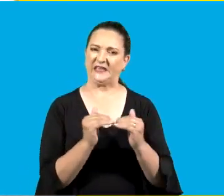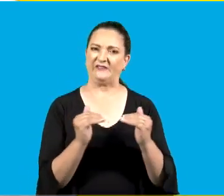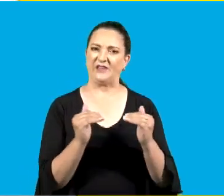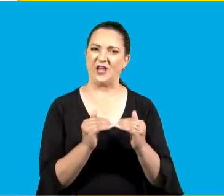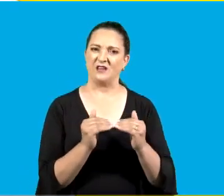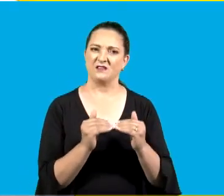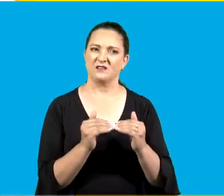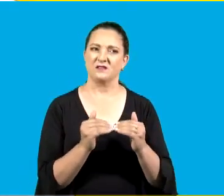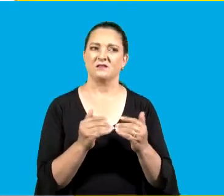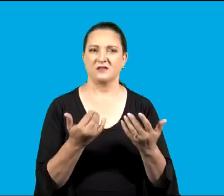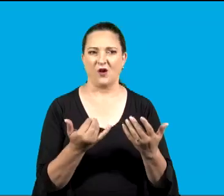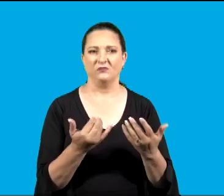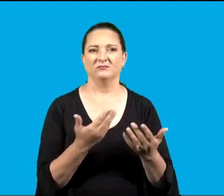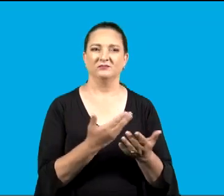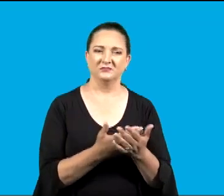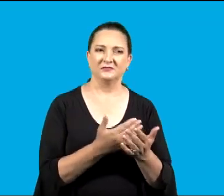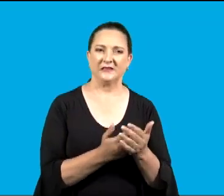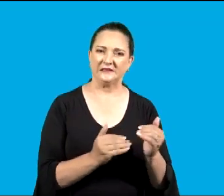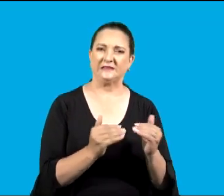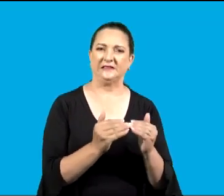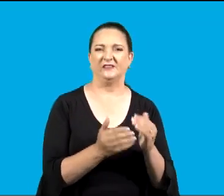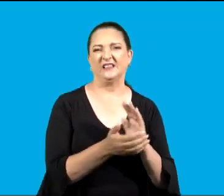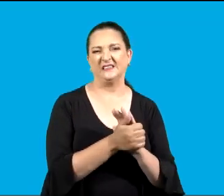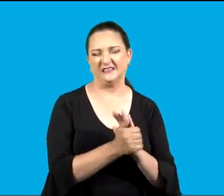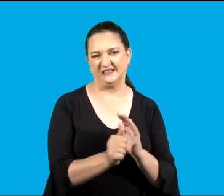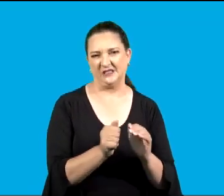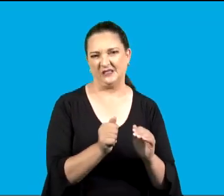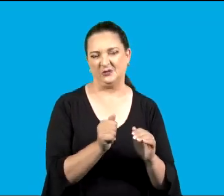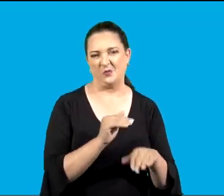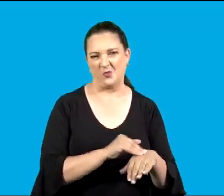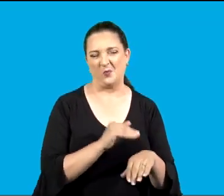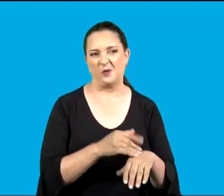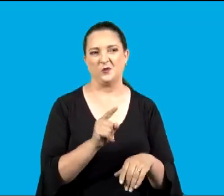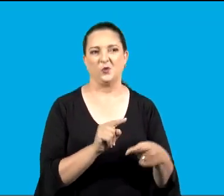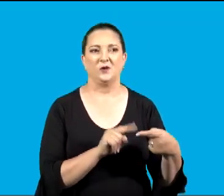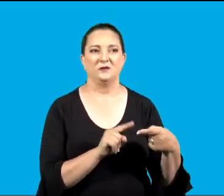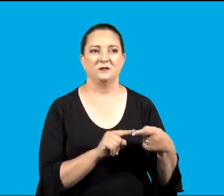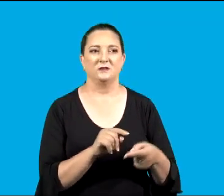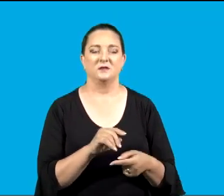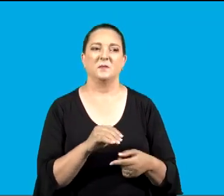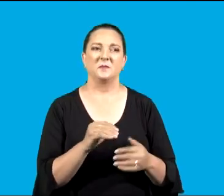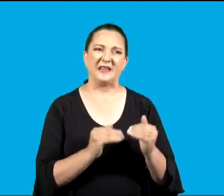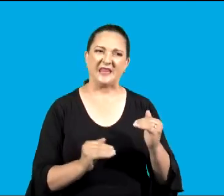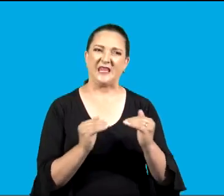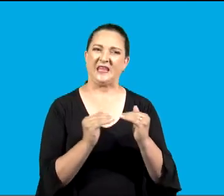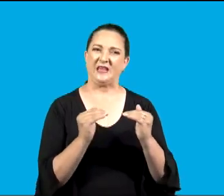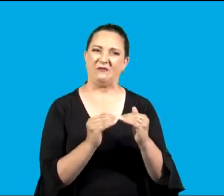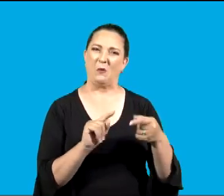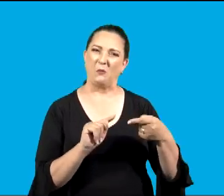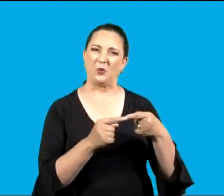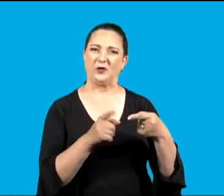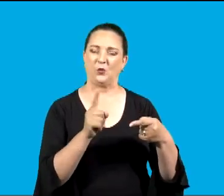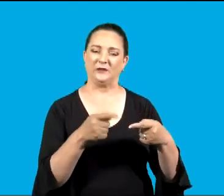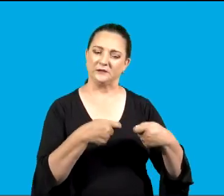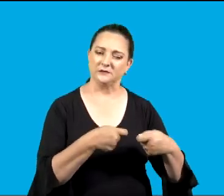point. Here's some content and skills problem. Break-even point. It is the number of units a